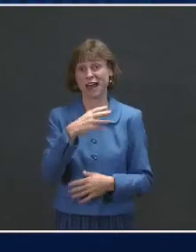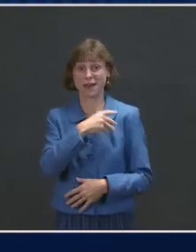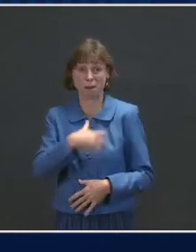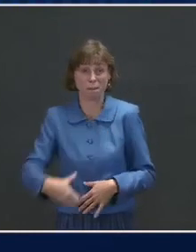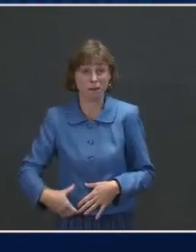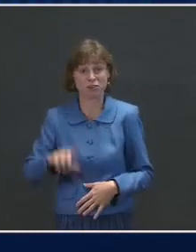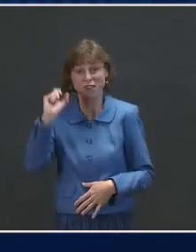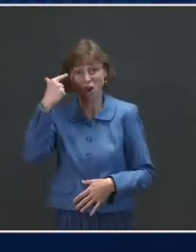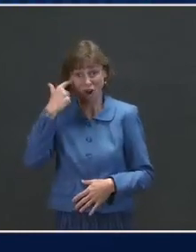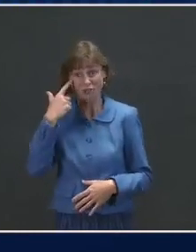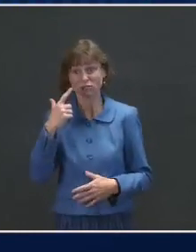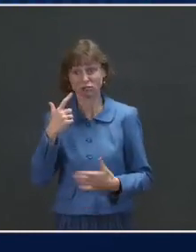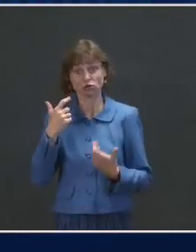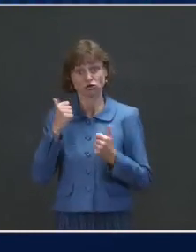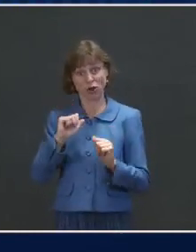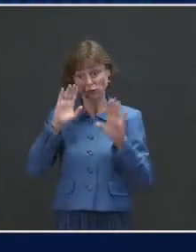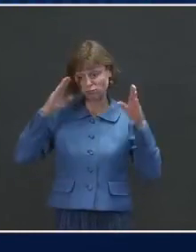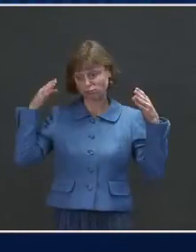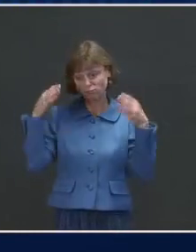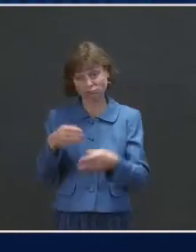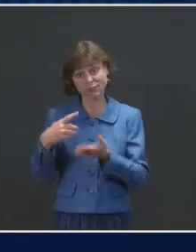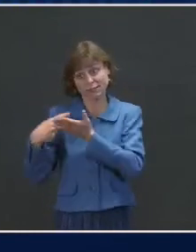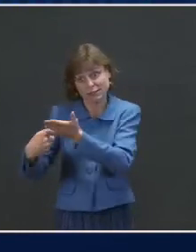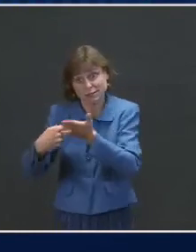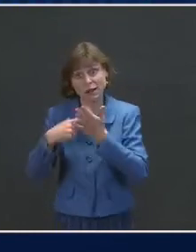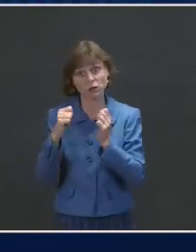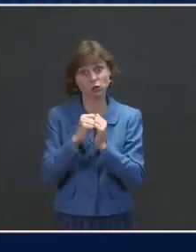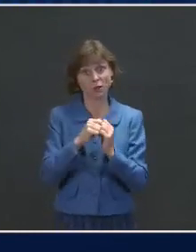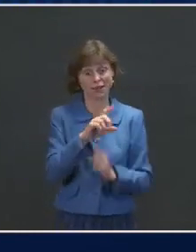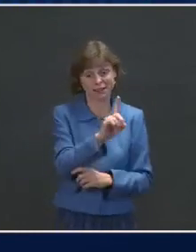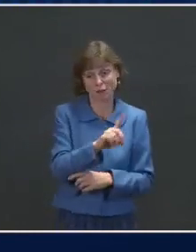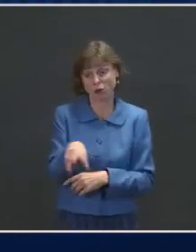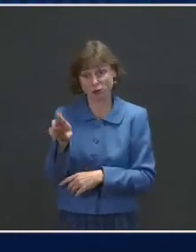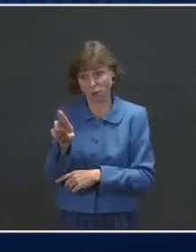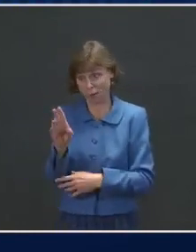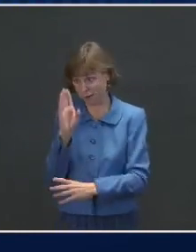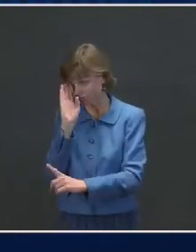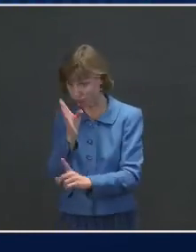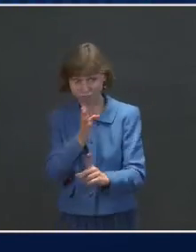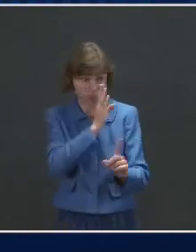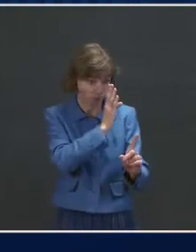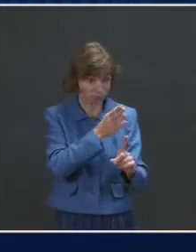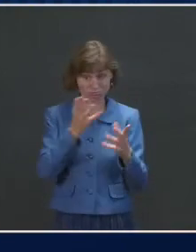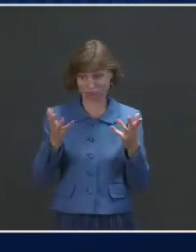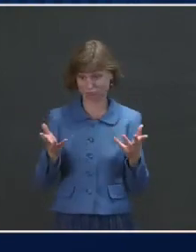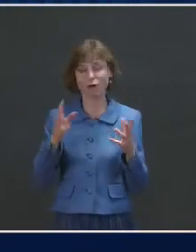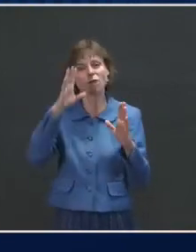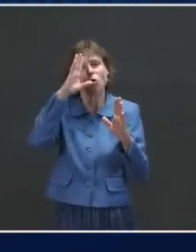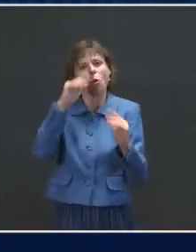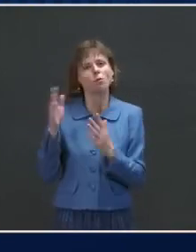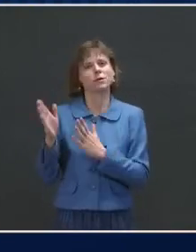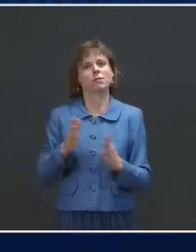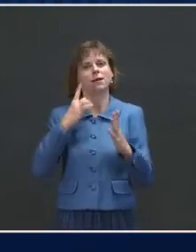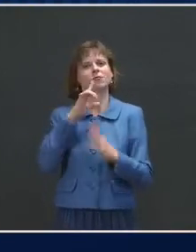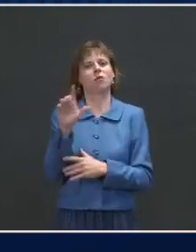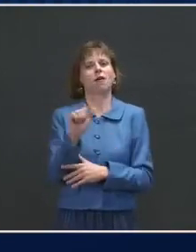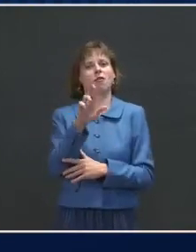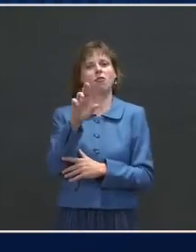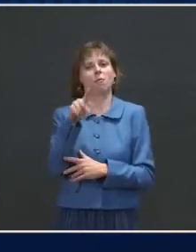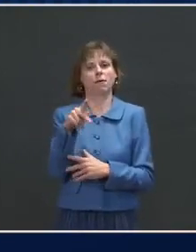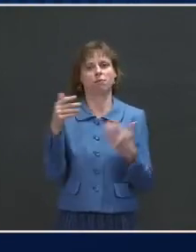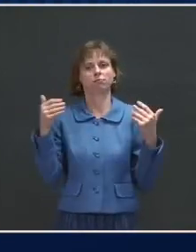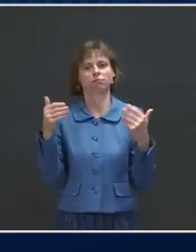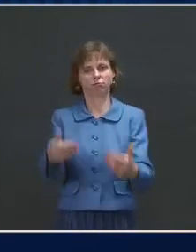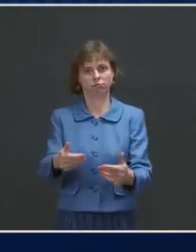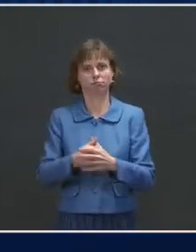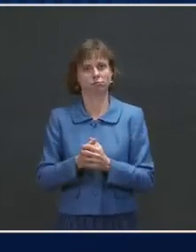make the case and have conversations with Democrats and Republicans directly about his hopes and plans for the American Rescue Plan moving forward